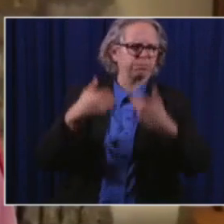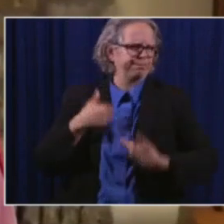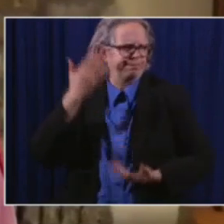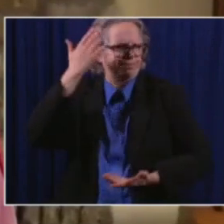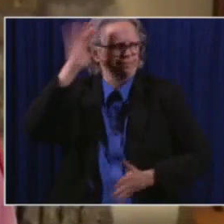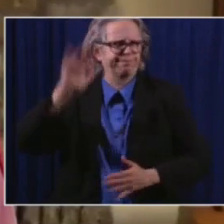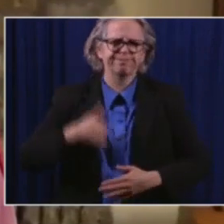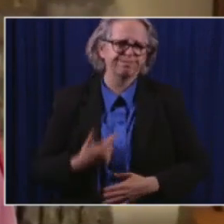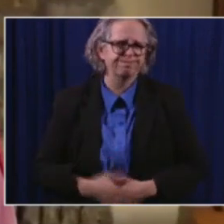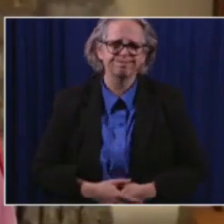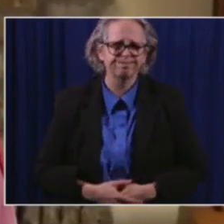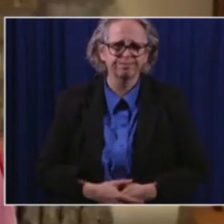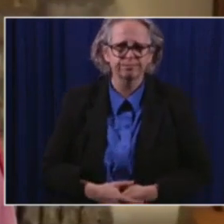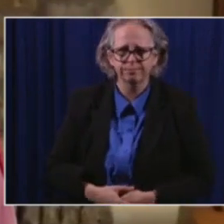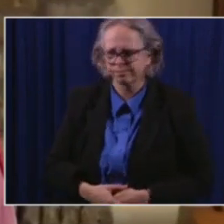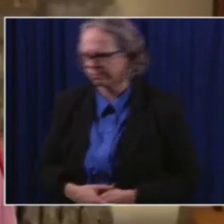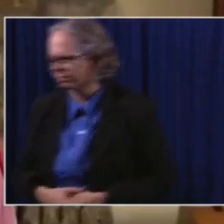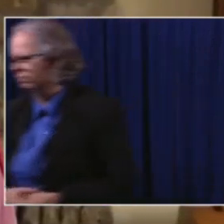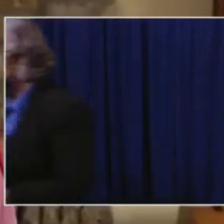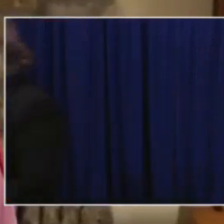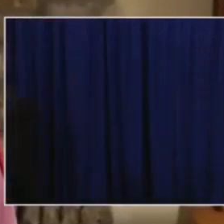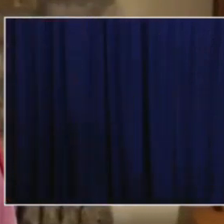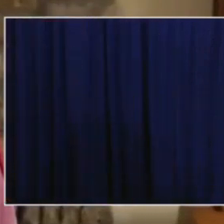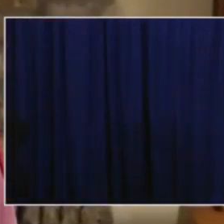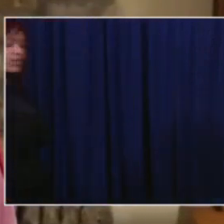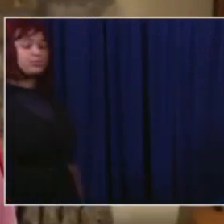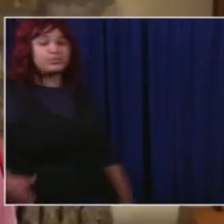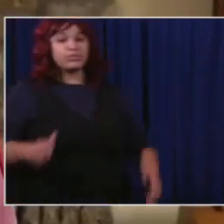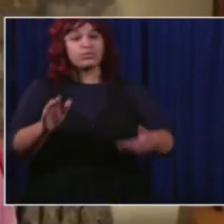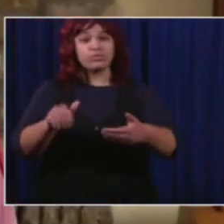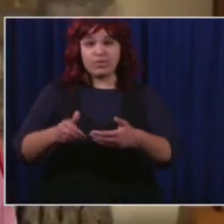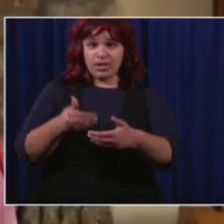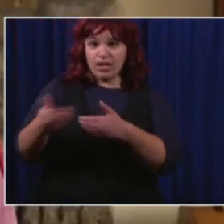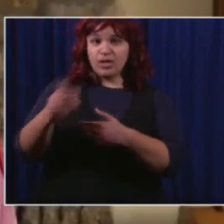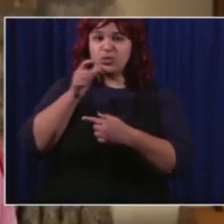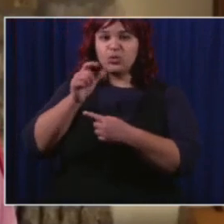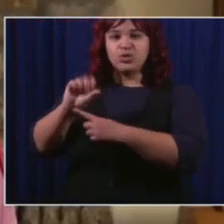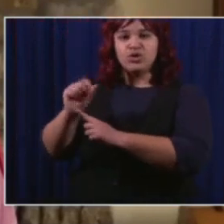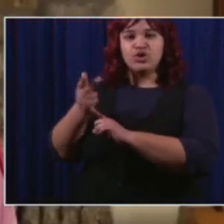question is from Sean Lanier at WCMH in Columbus.